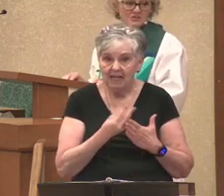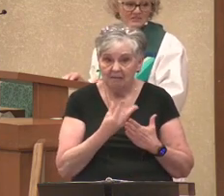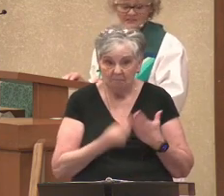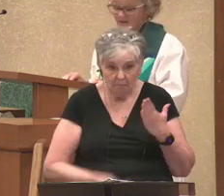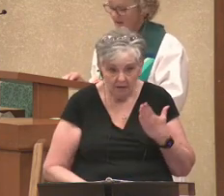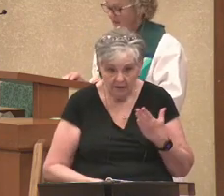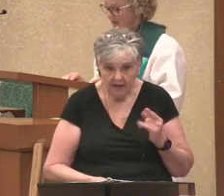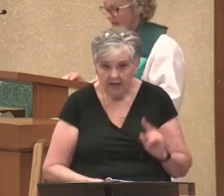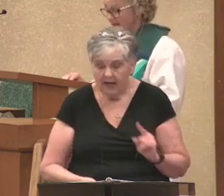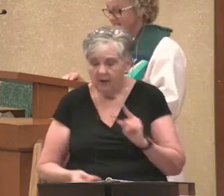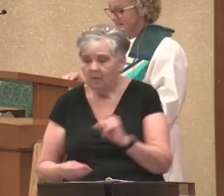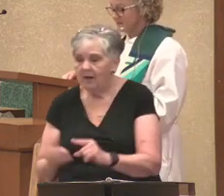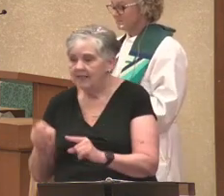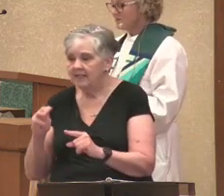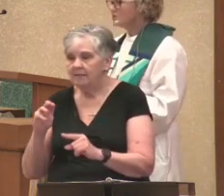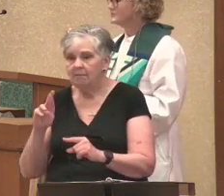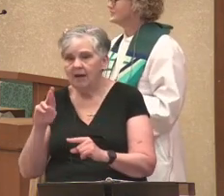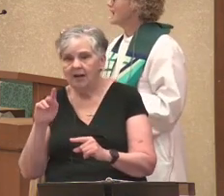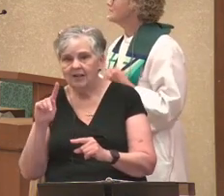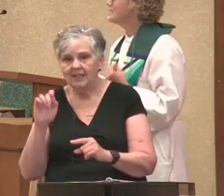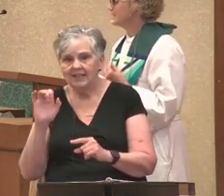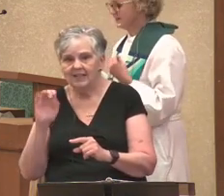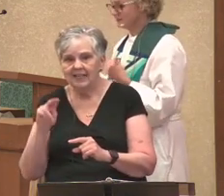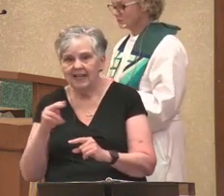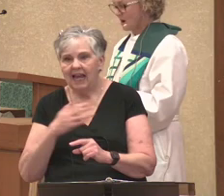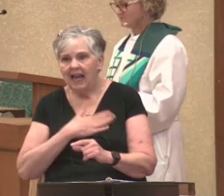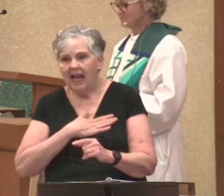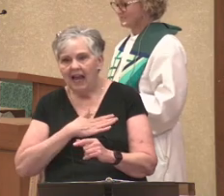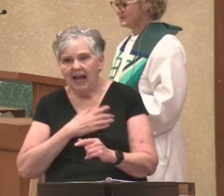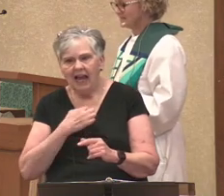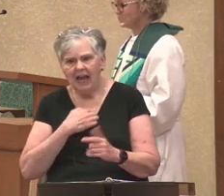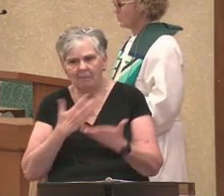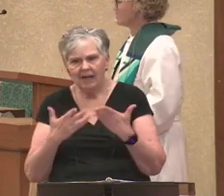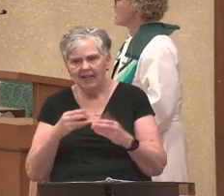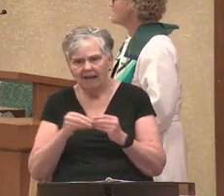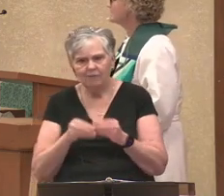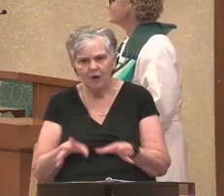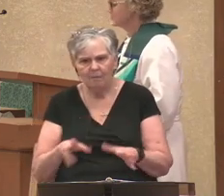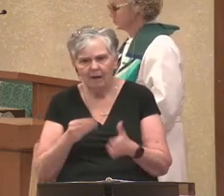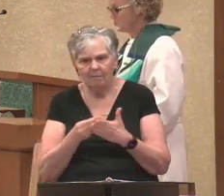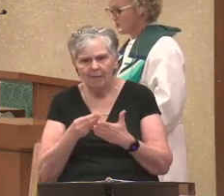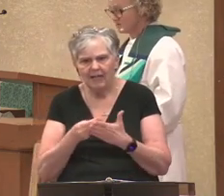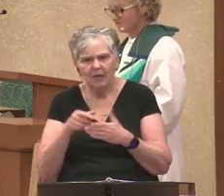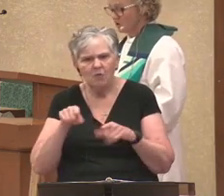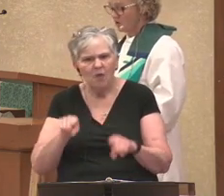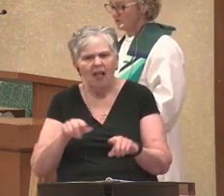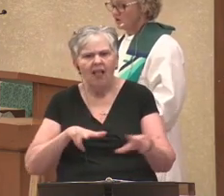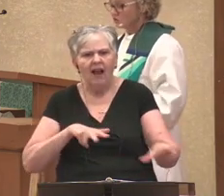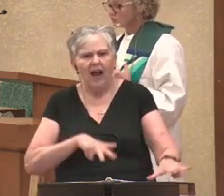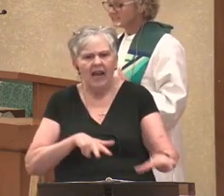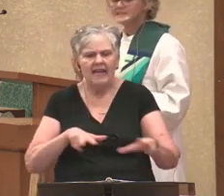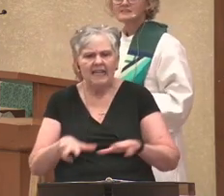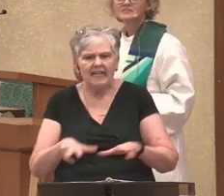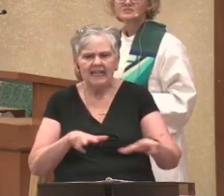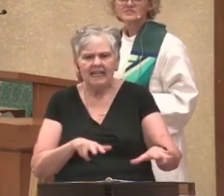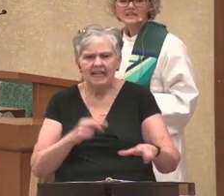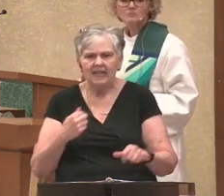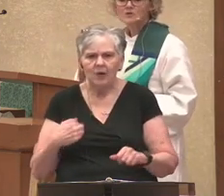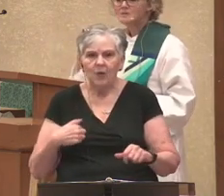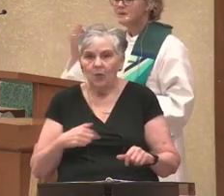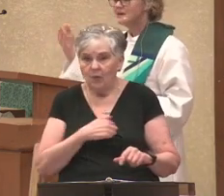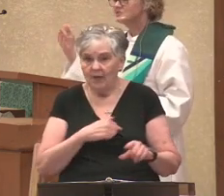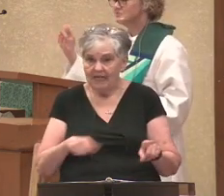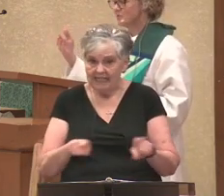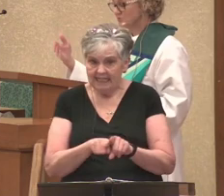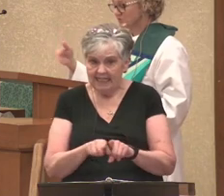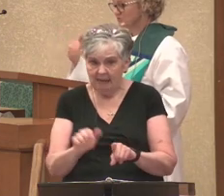to Martin and I said, "Martin, I might have dropped my money while we were hiking to the waterfall. Could we take the same